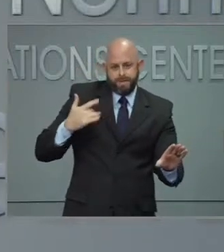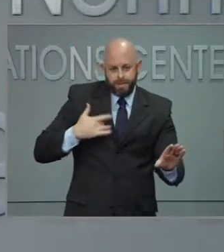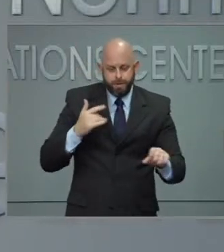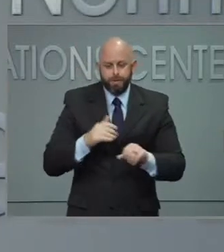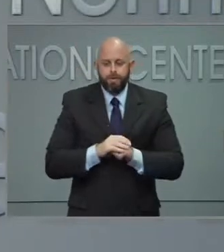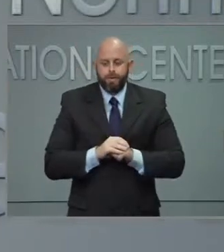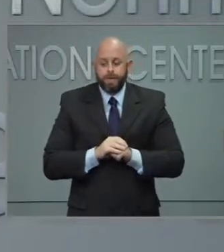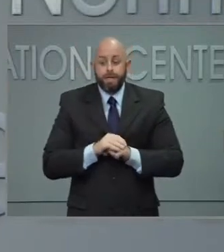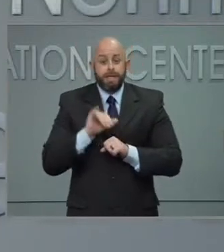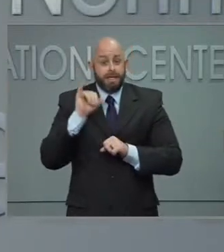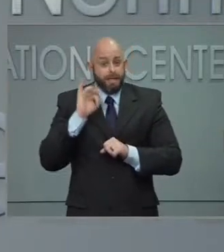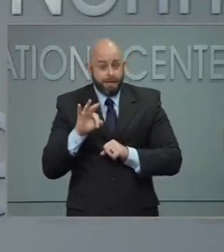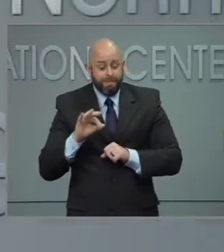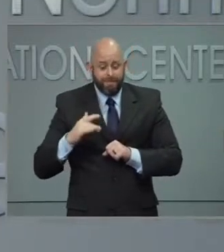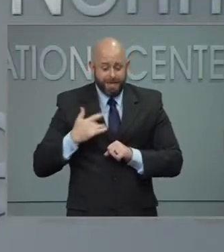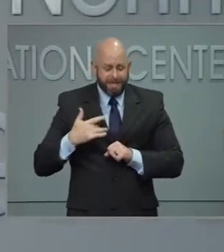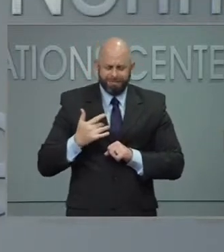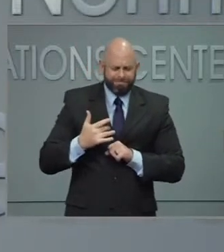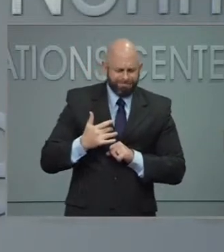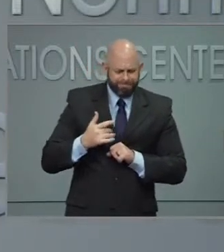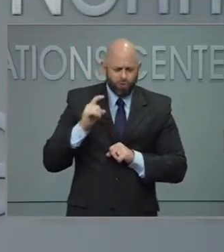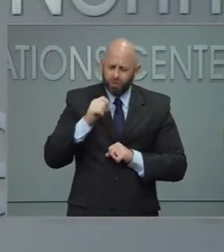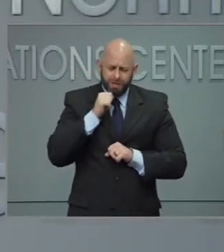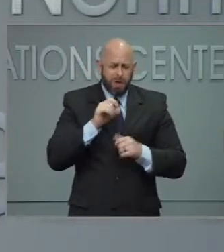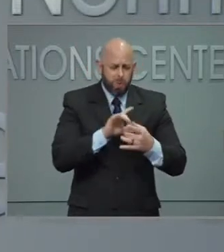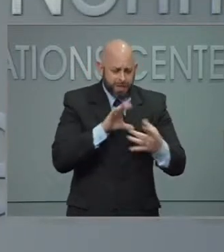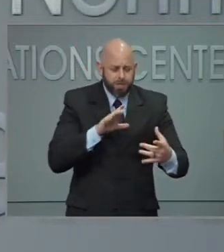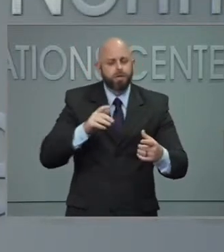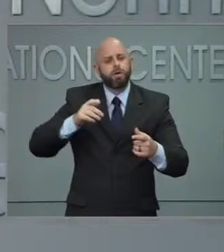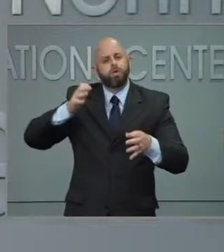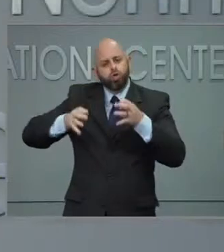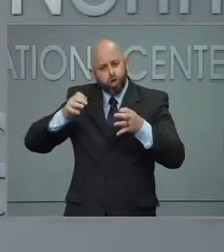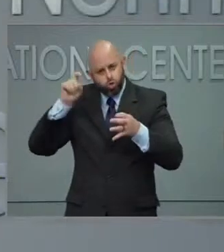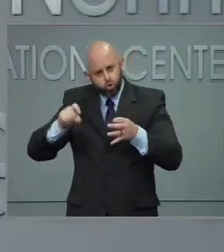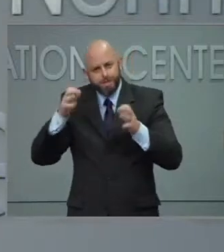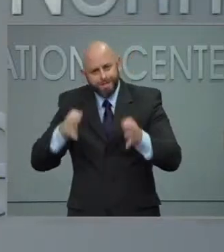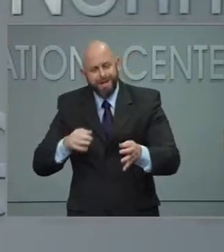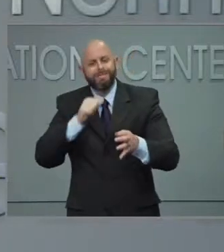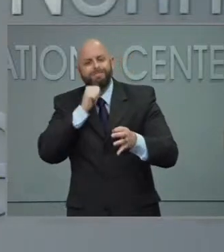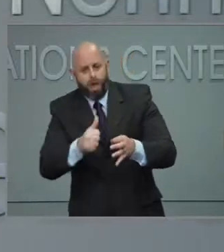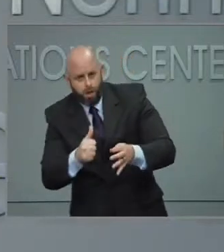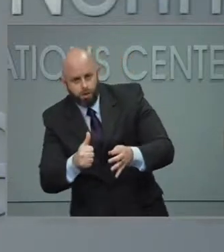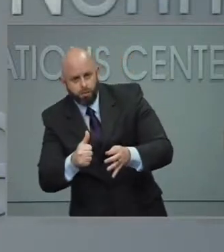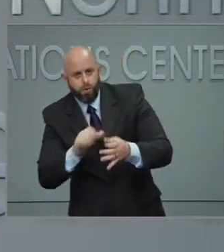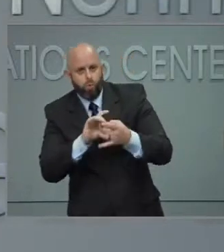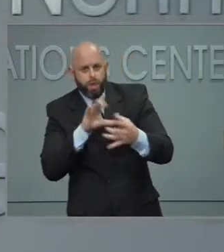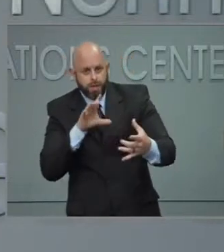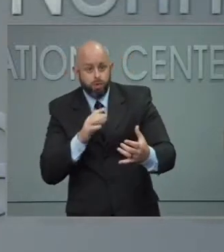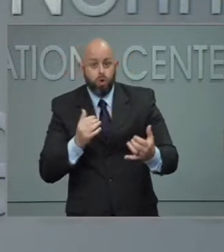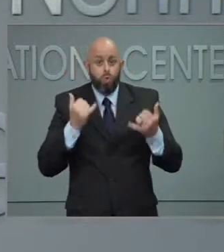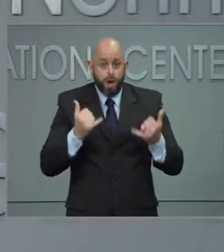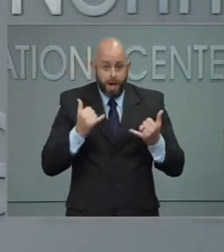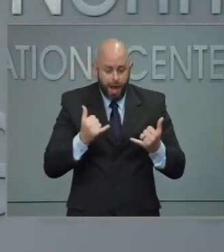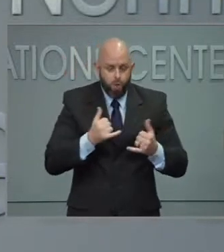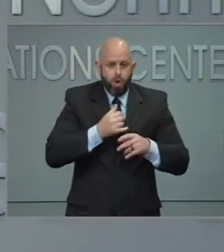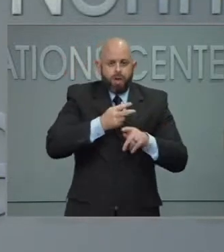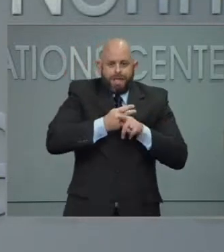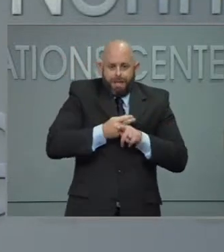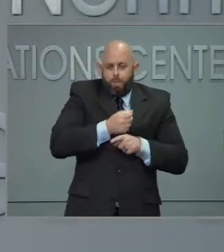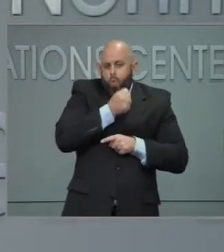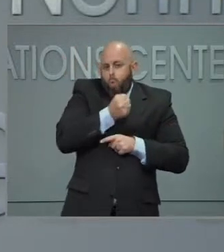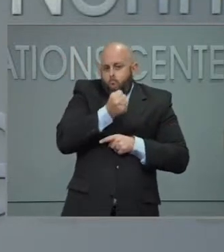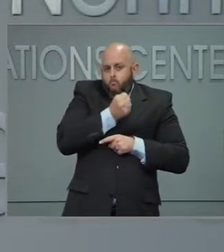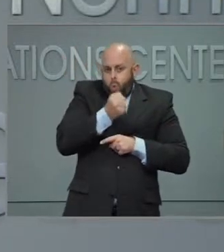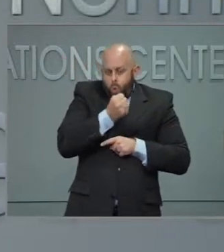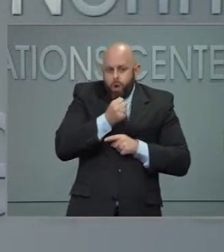find a reason not to make them public, instead of what the law is now, that they are presumed to be not public and that